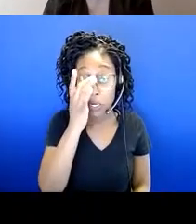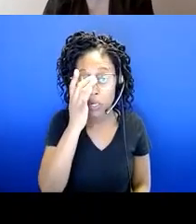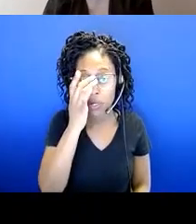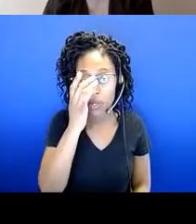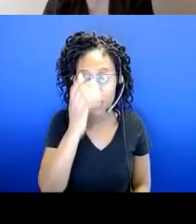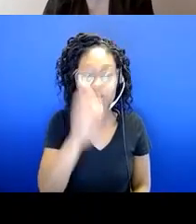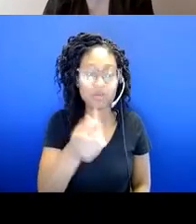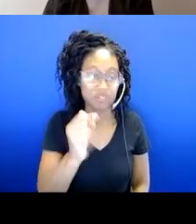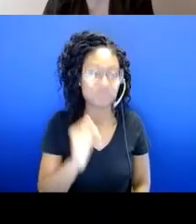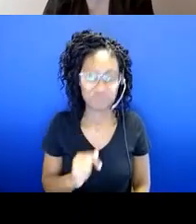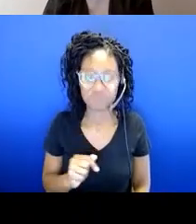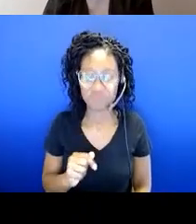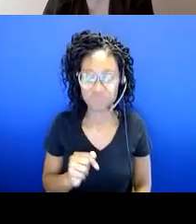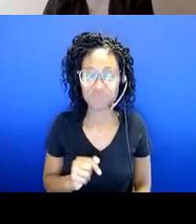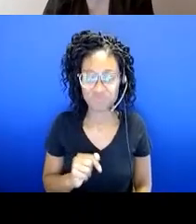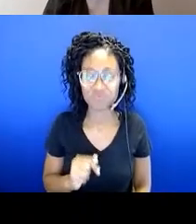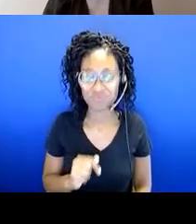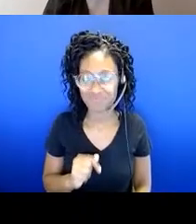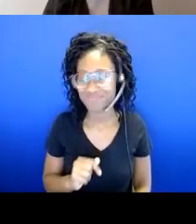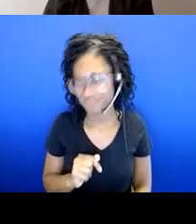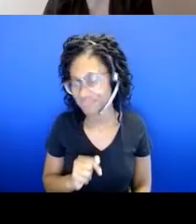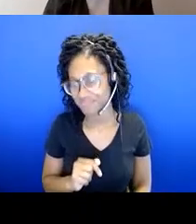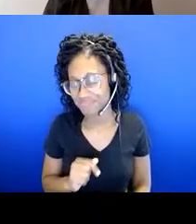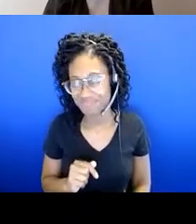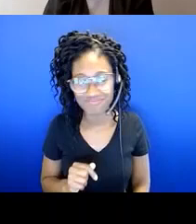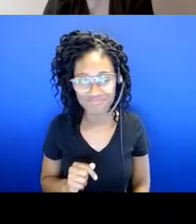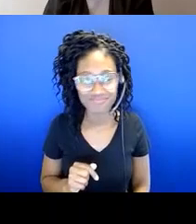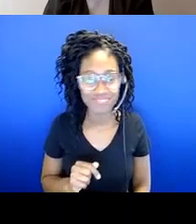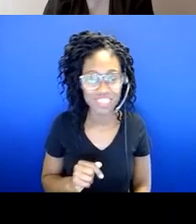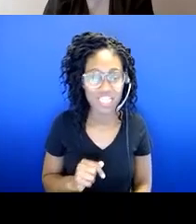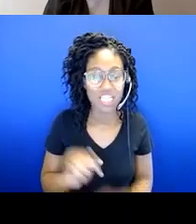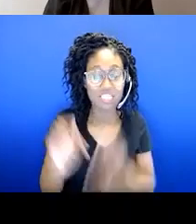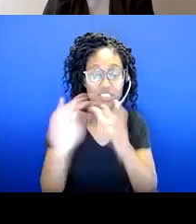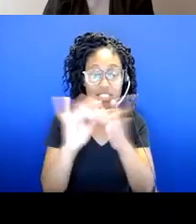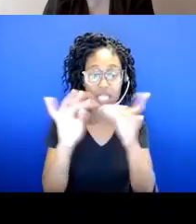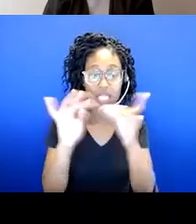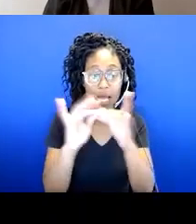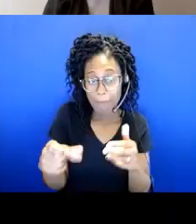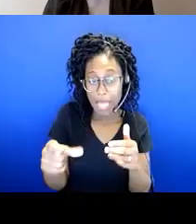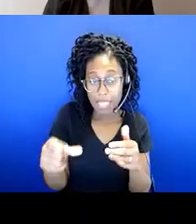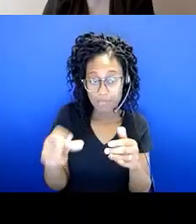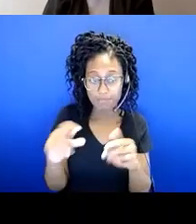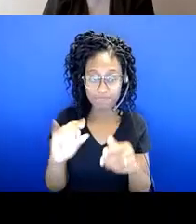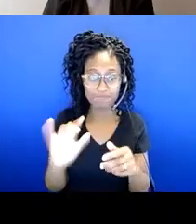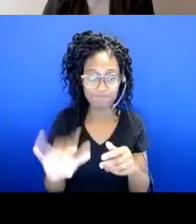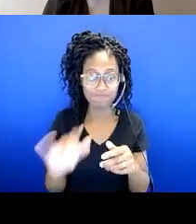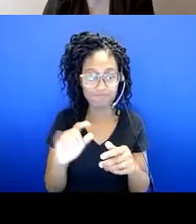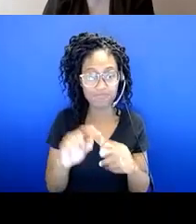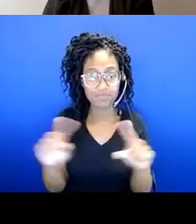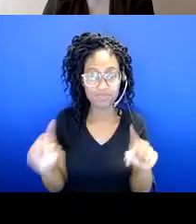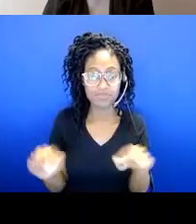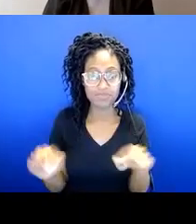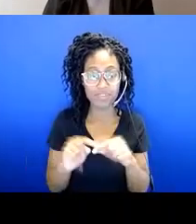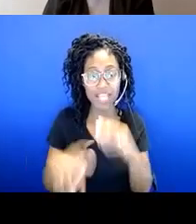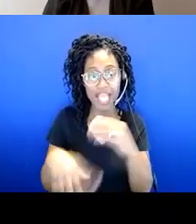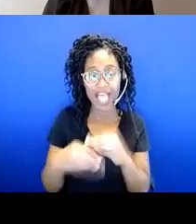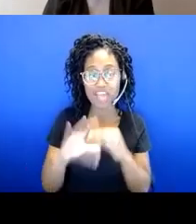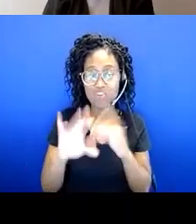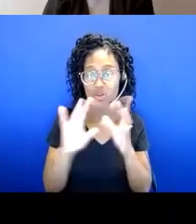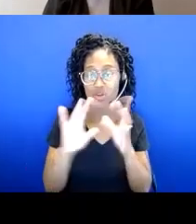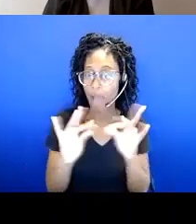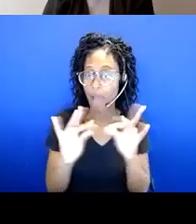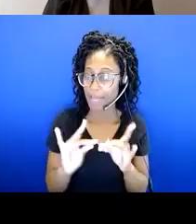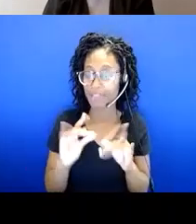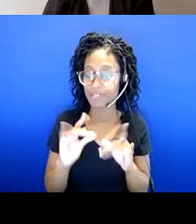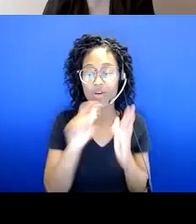So it's just there'll be a comment button down here. You can add your comments.